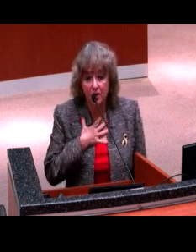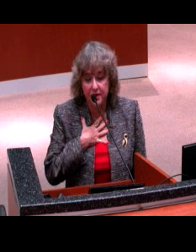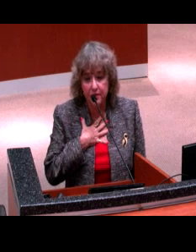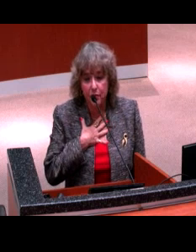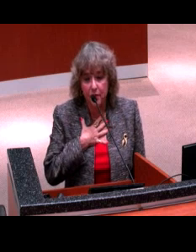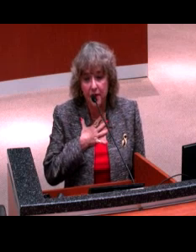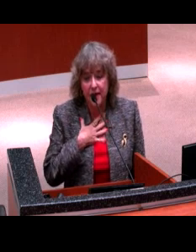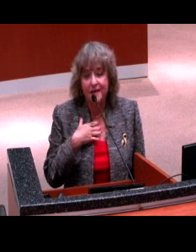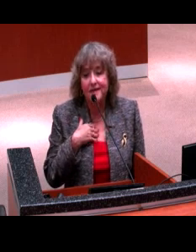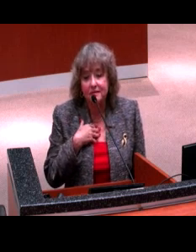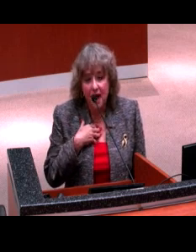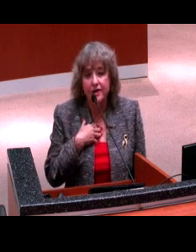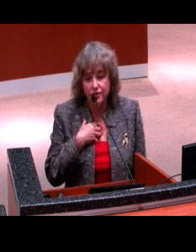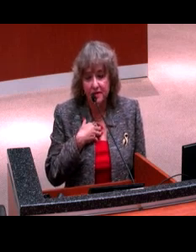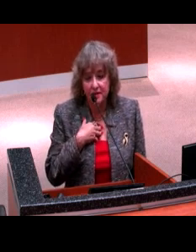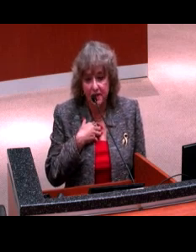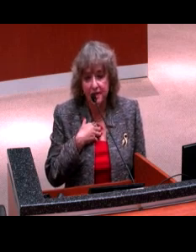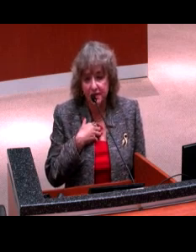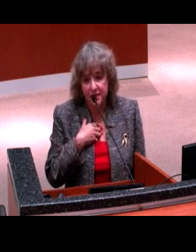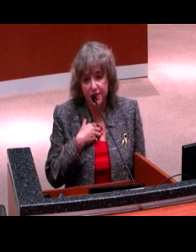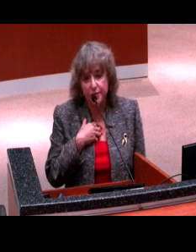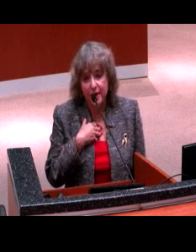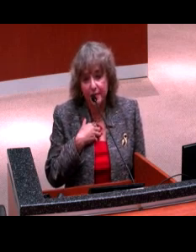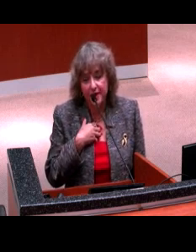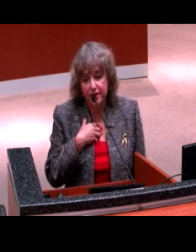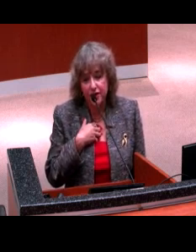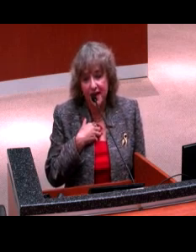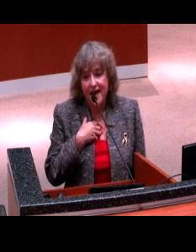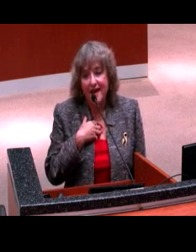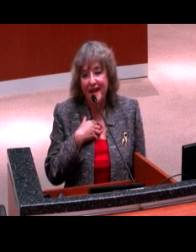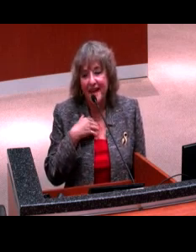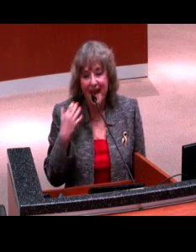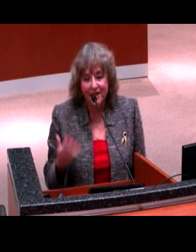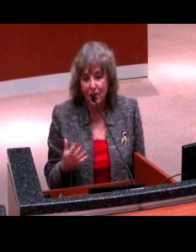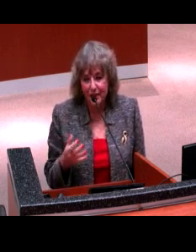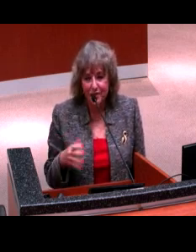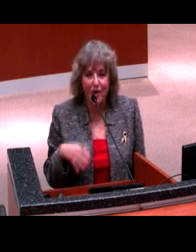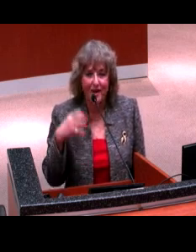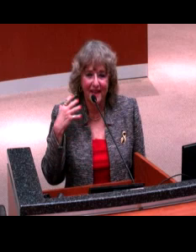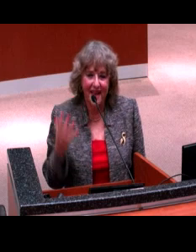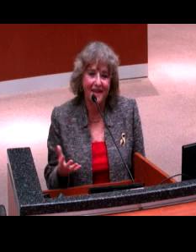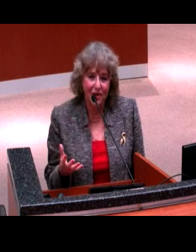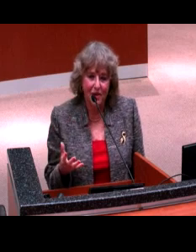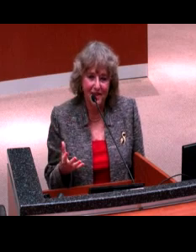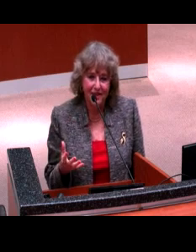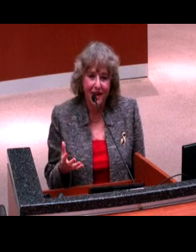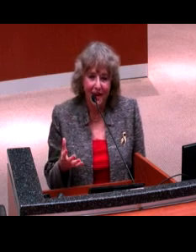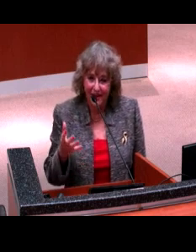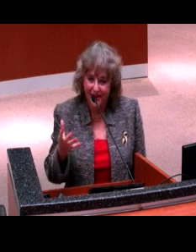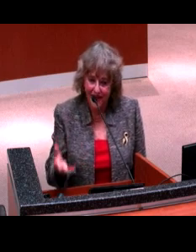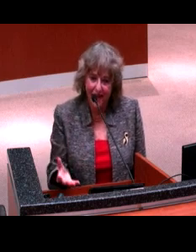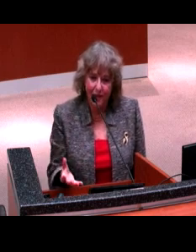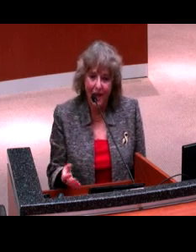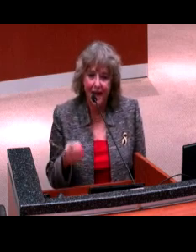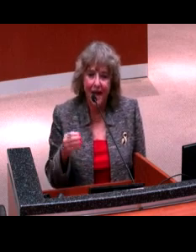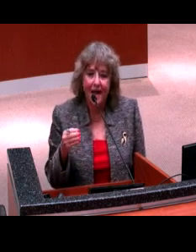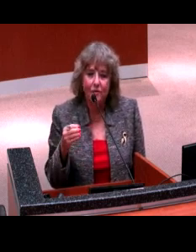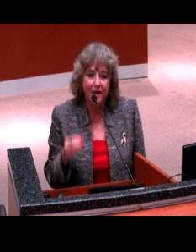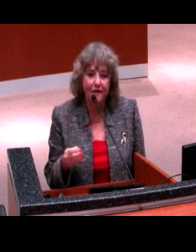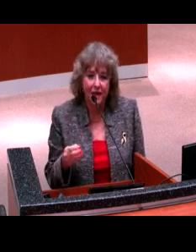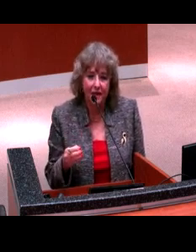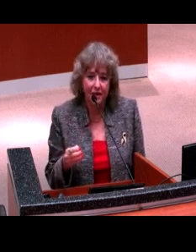strongly support, does not address the needs of the senior population. They can't always walk. They can't always take a bike.